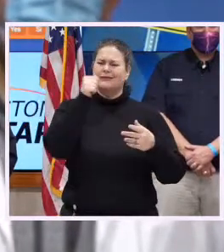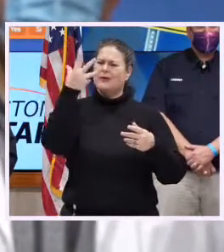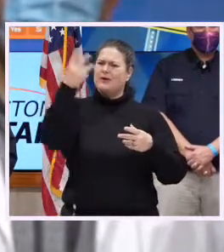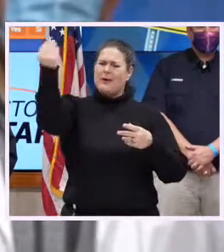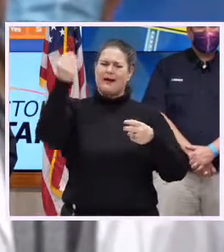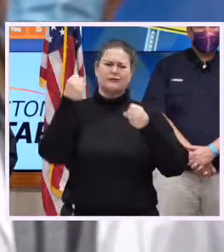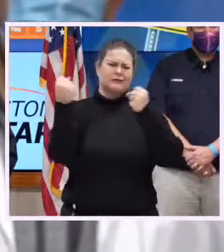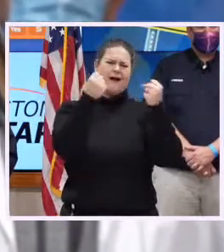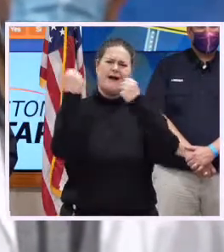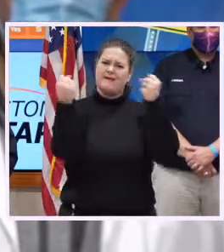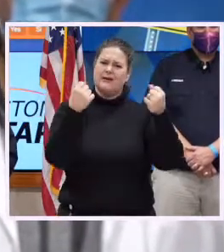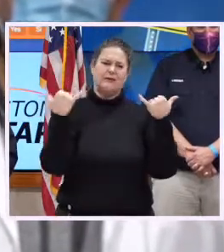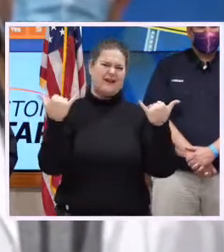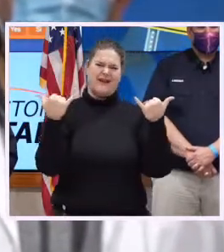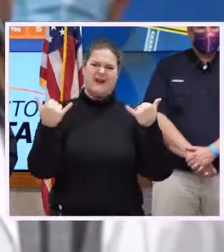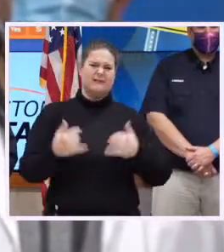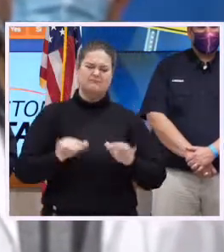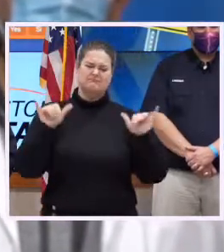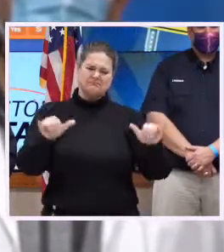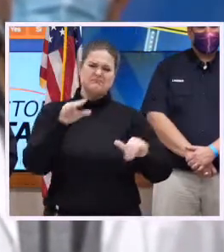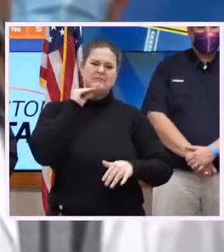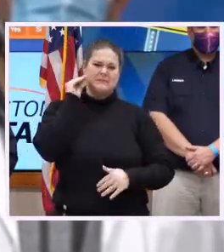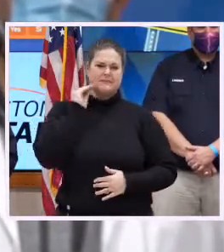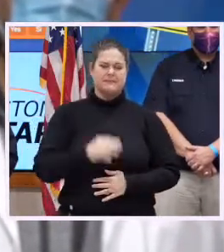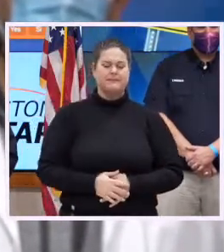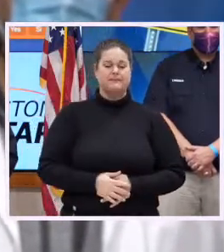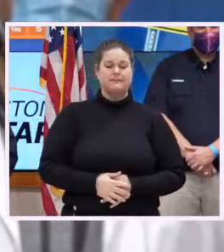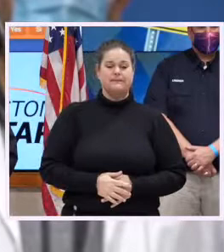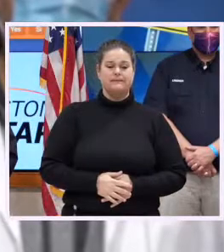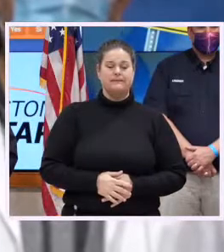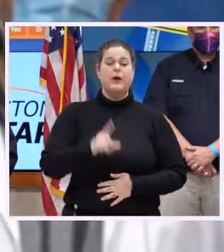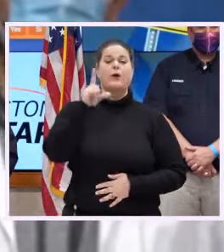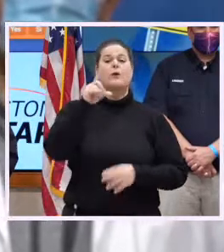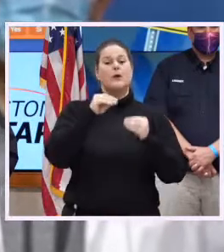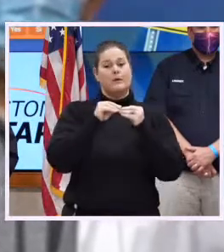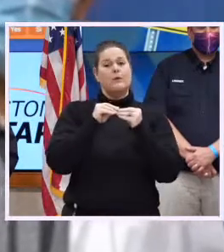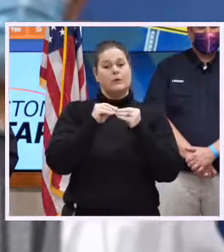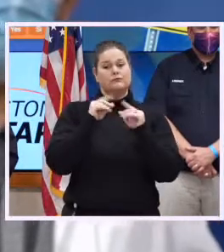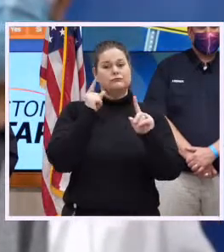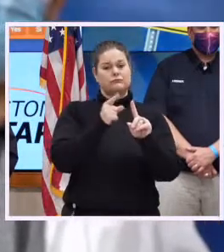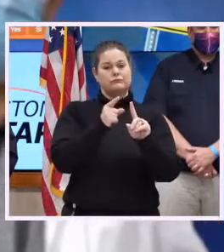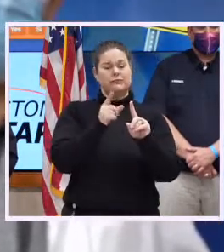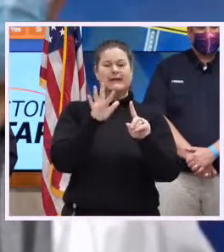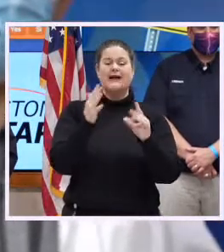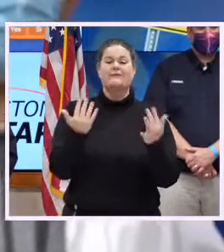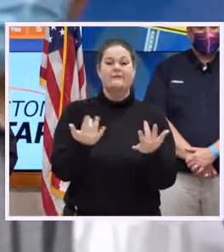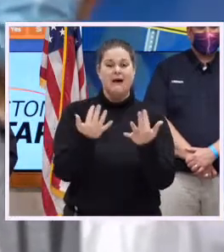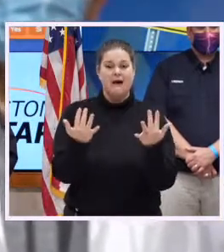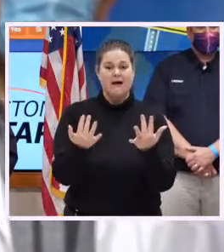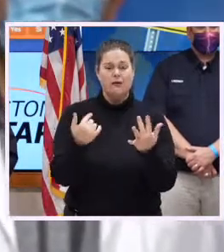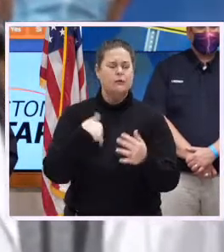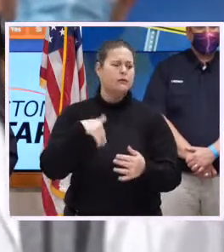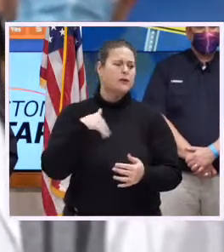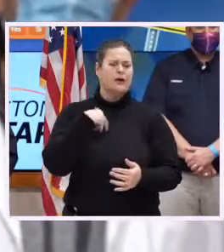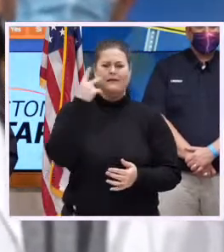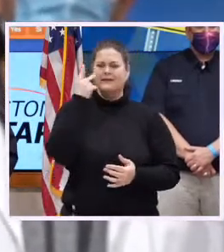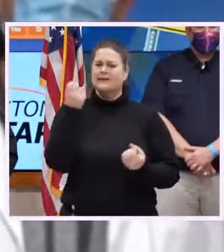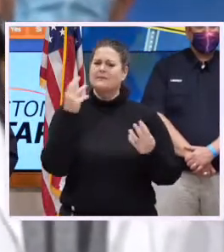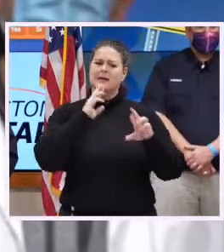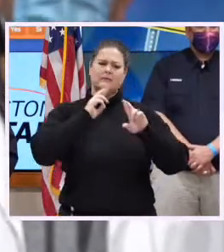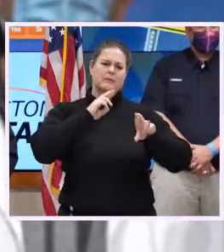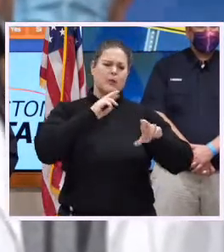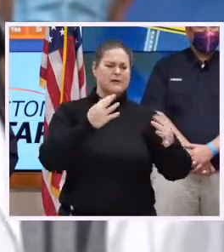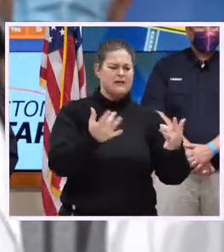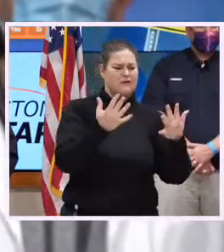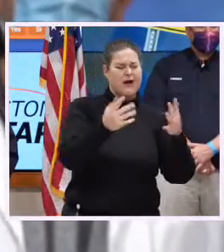about driving right now. I will mention one more point. Is fires. We've seen some reports of